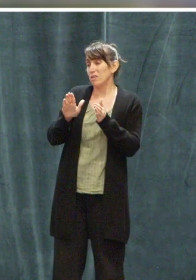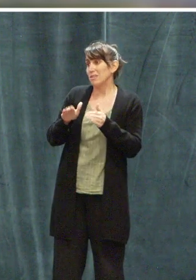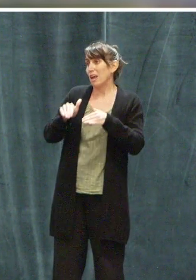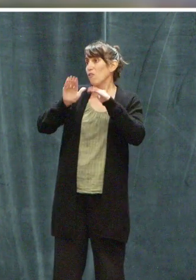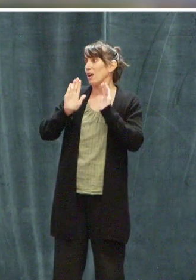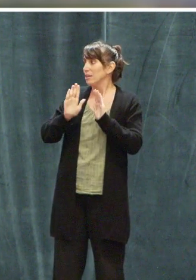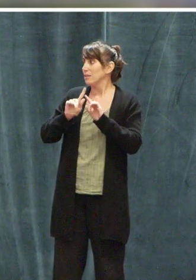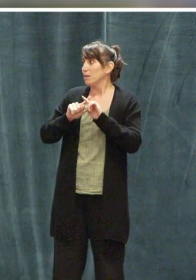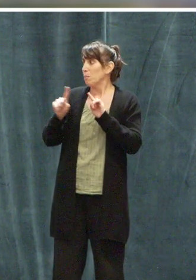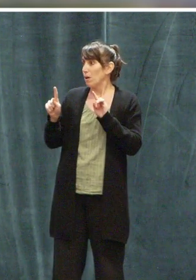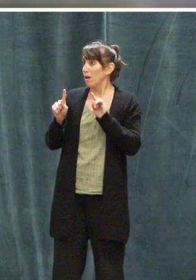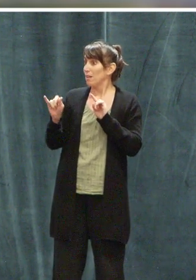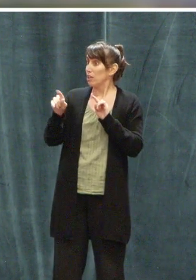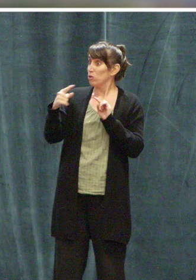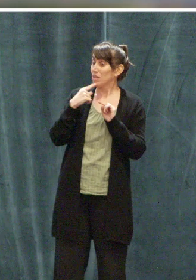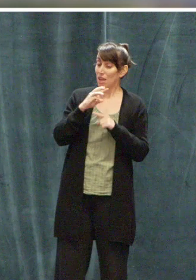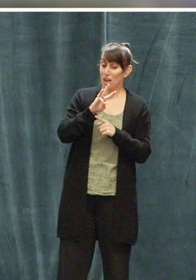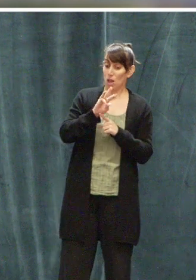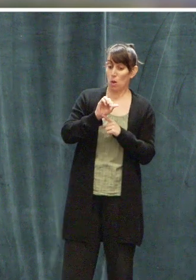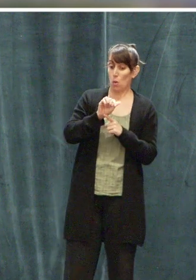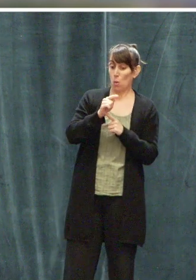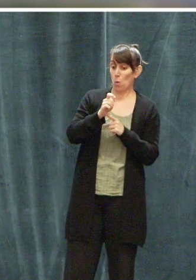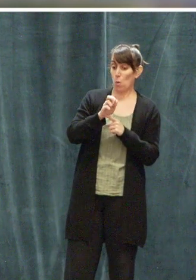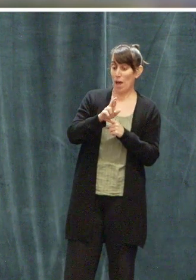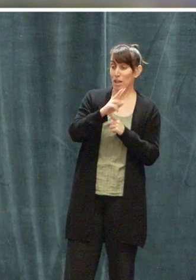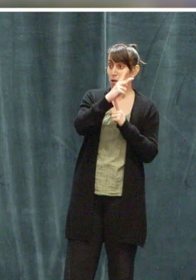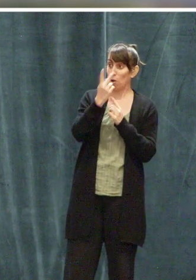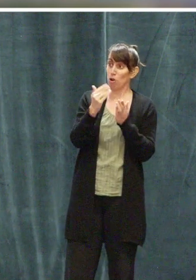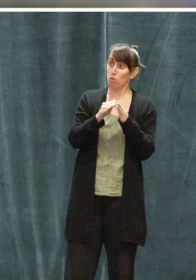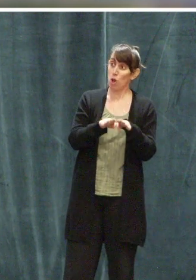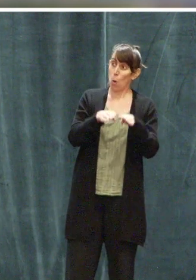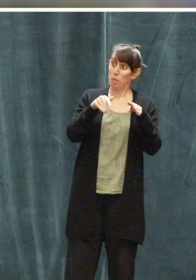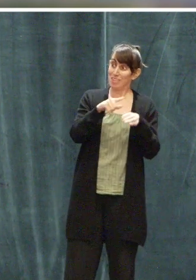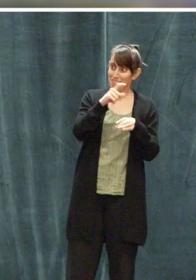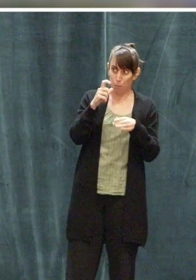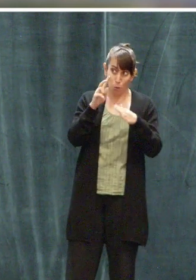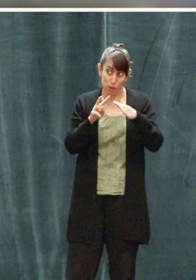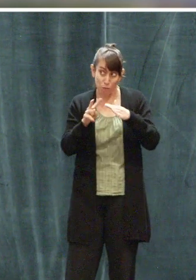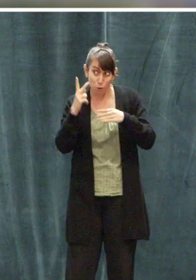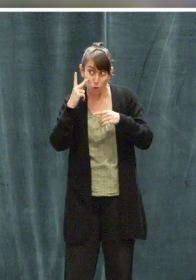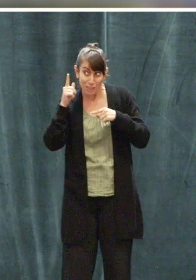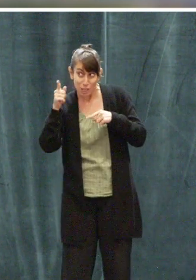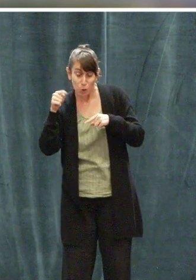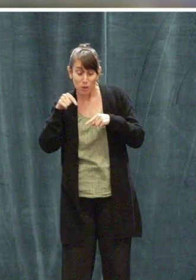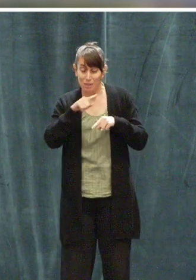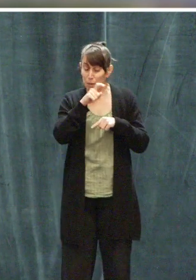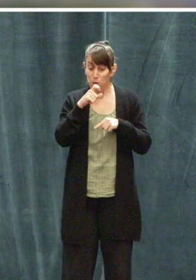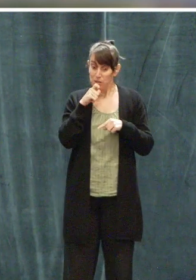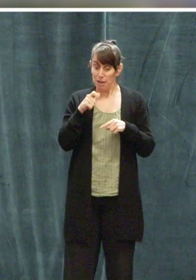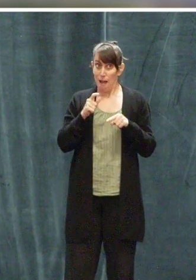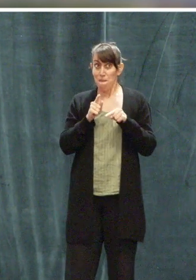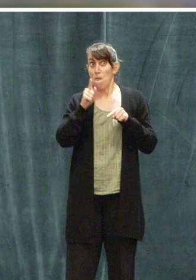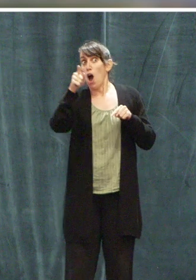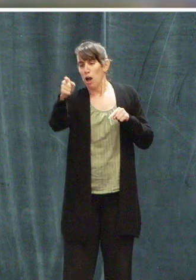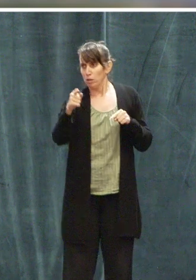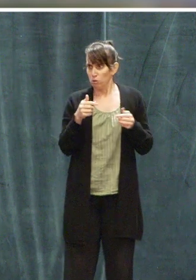we're optimistic that Wagner Park will be reopened next summer. And so we look forward to seeing you there next summer, which is not that far away. We are optimistic that this is going to